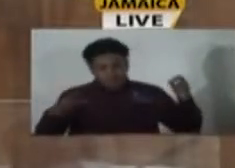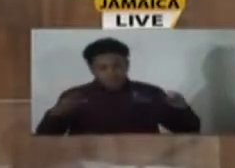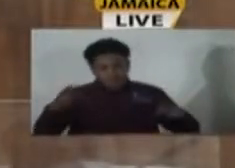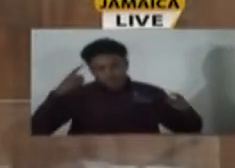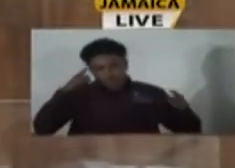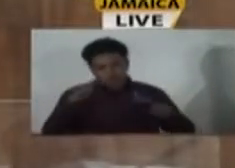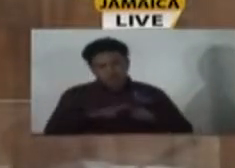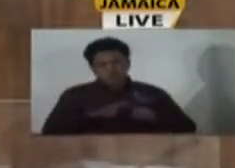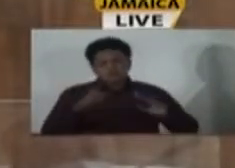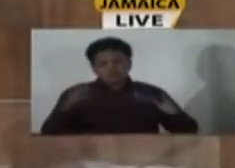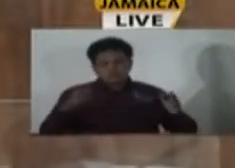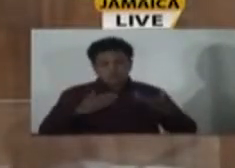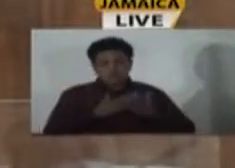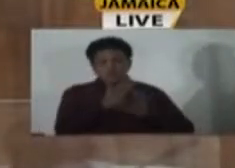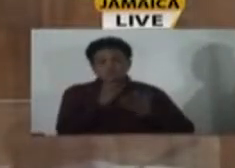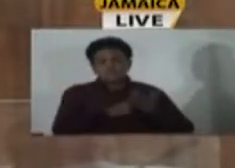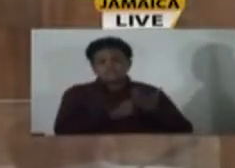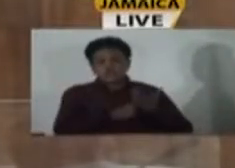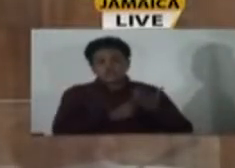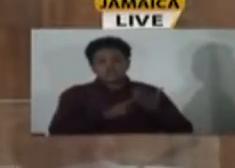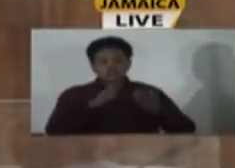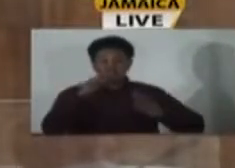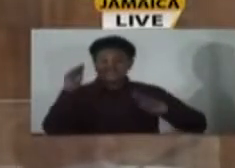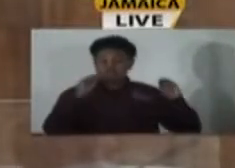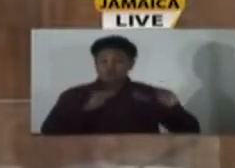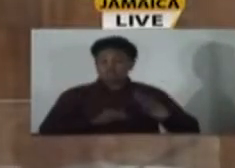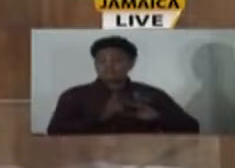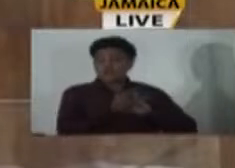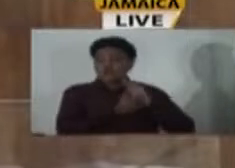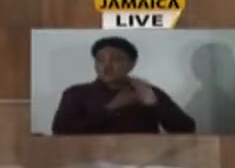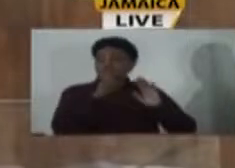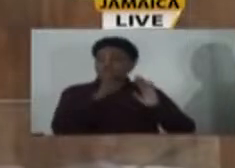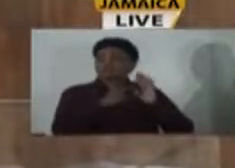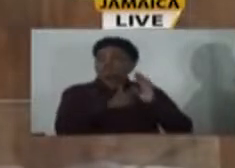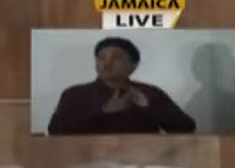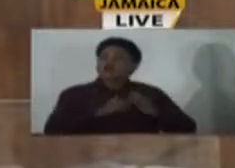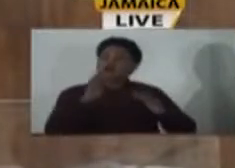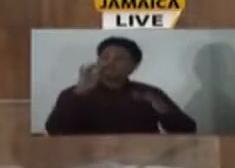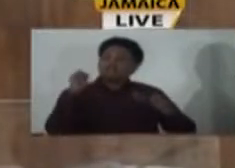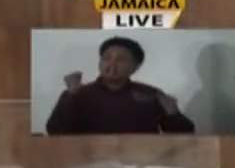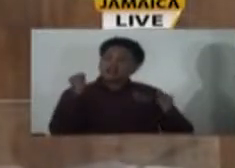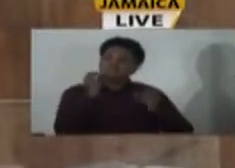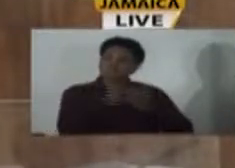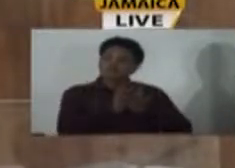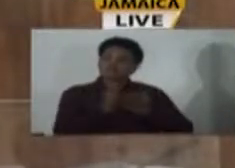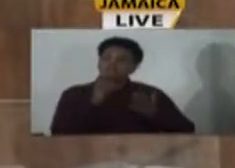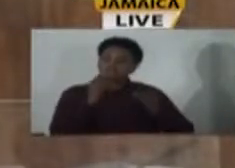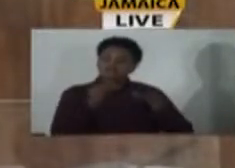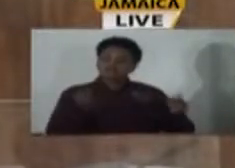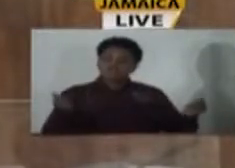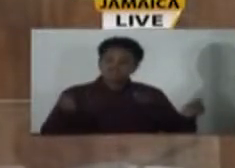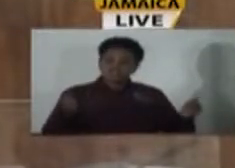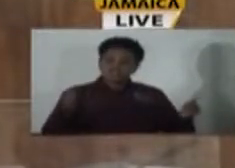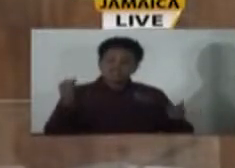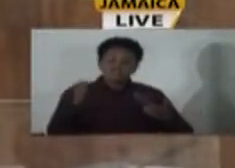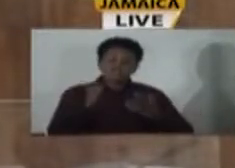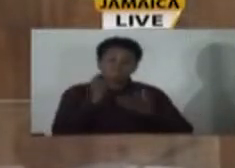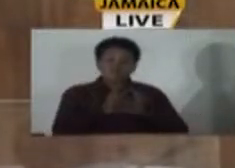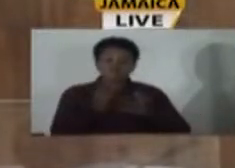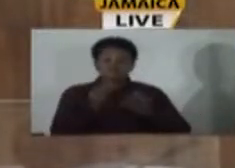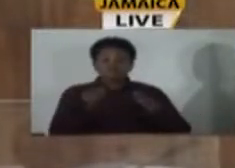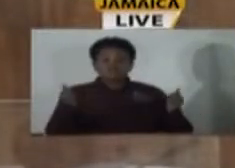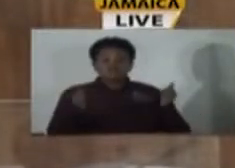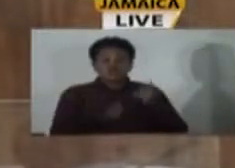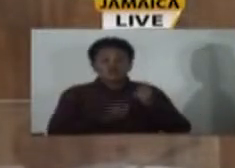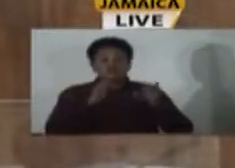resolution. Normally, the formulation in the law is that they require affirmative resolution. Affirmative resolution under